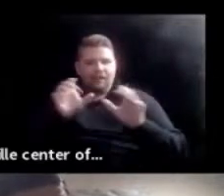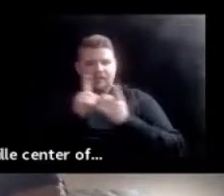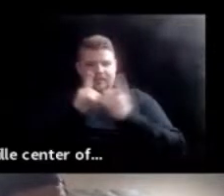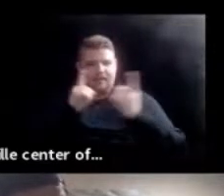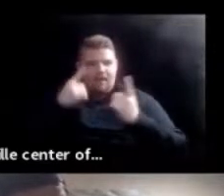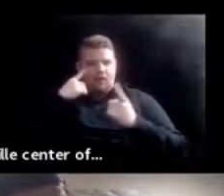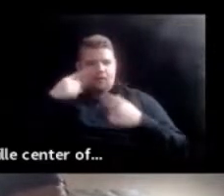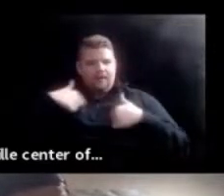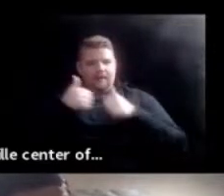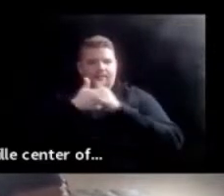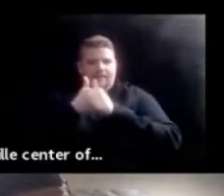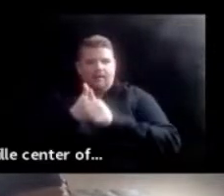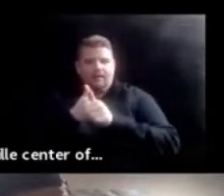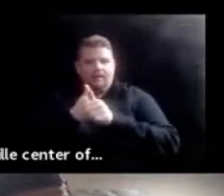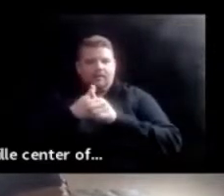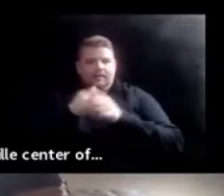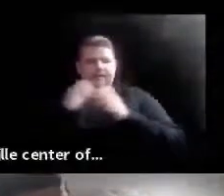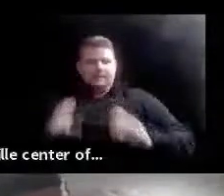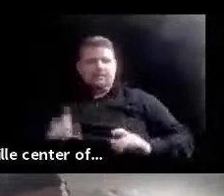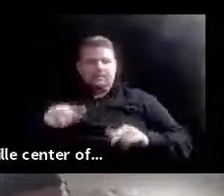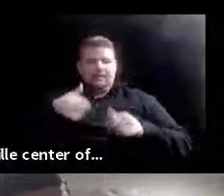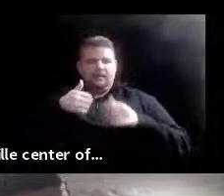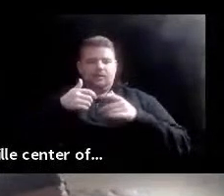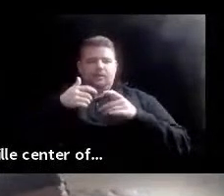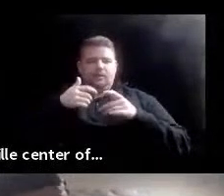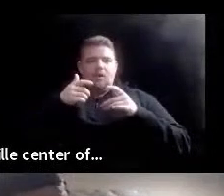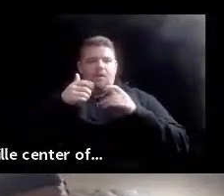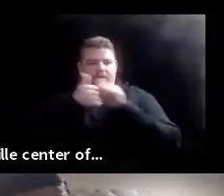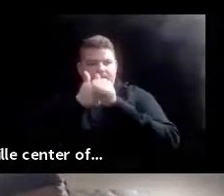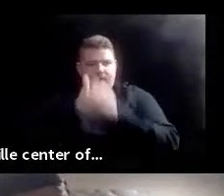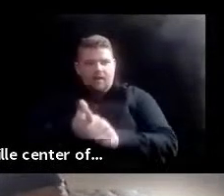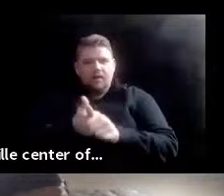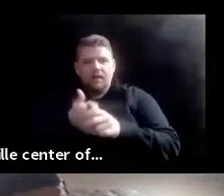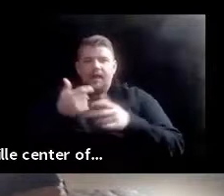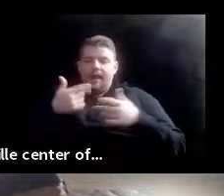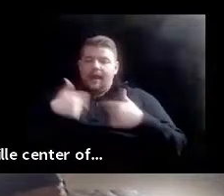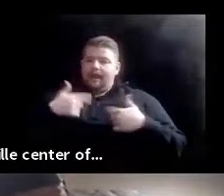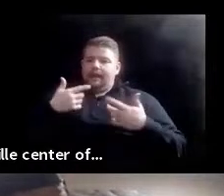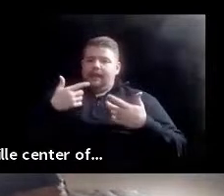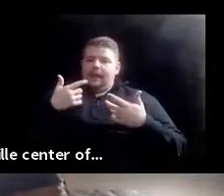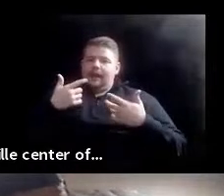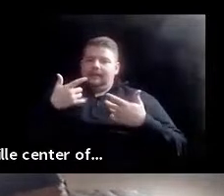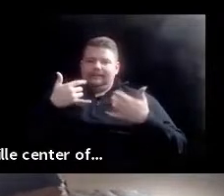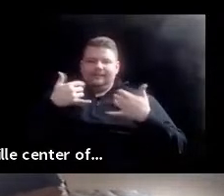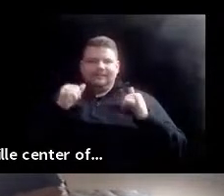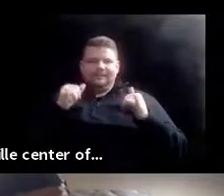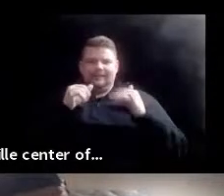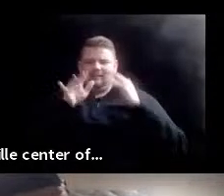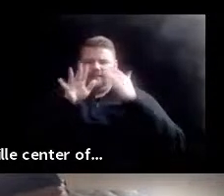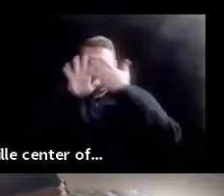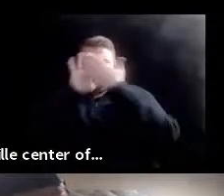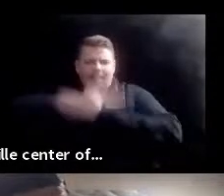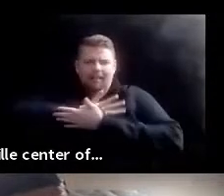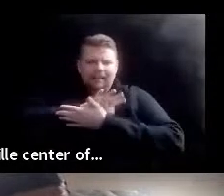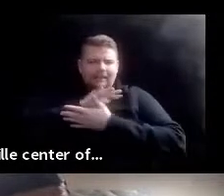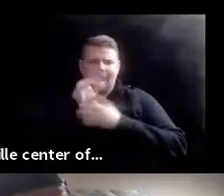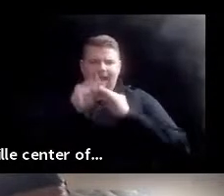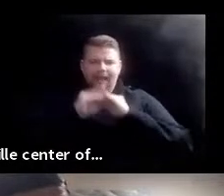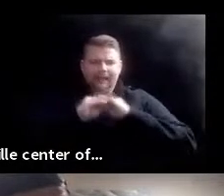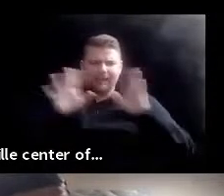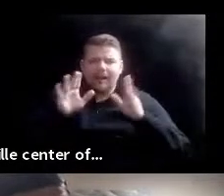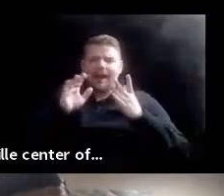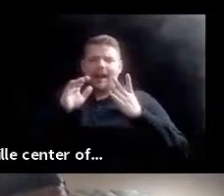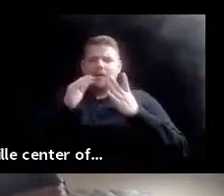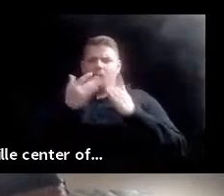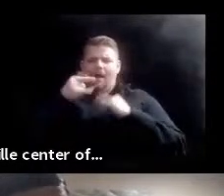fellow citizens to observe. And I still am unclear how this is